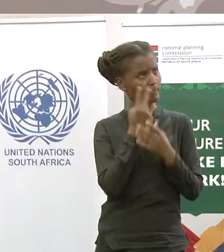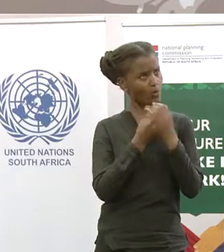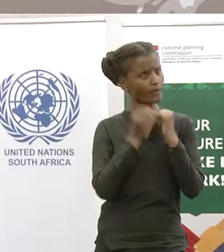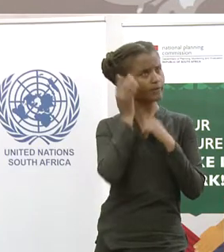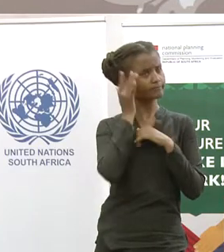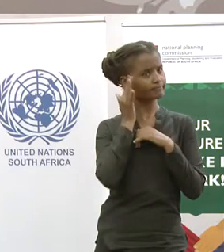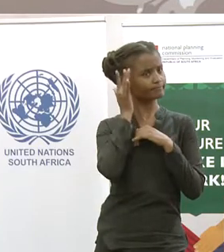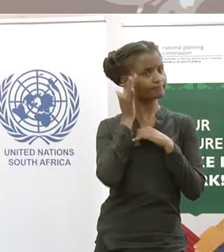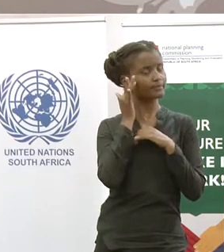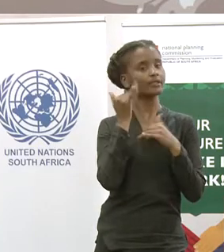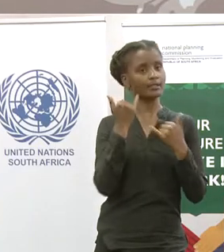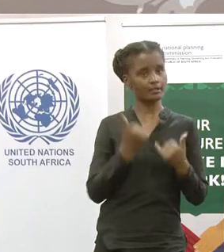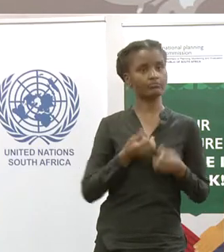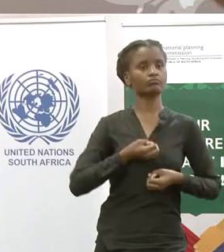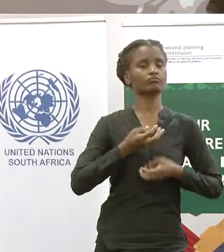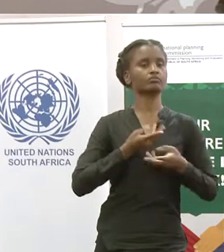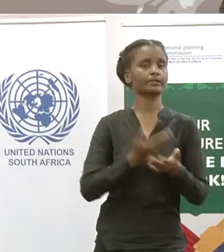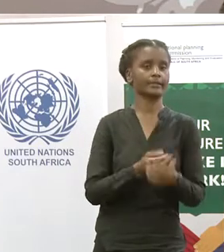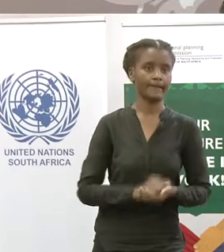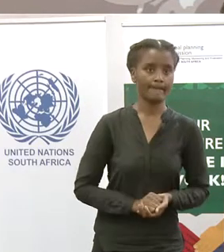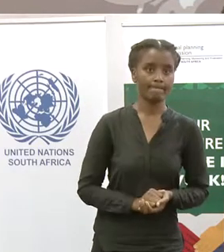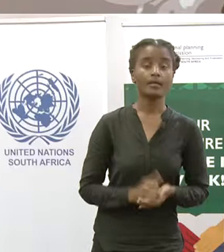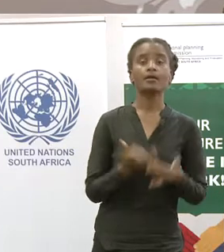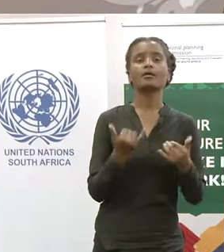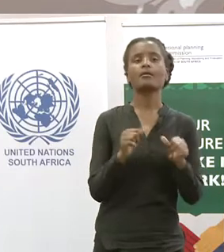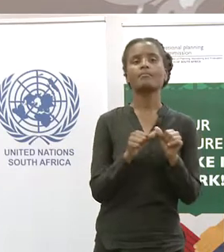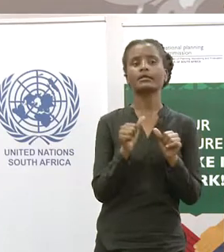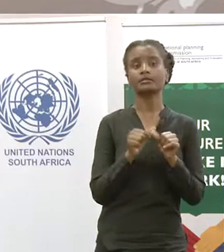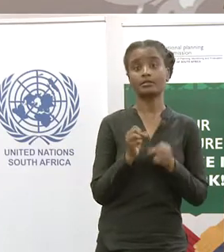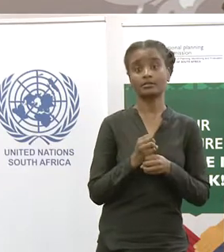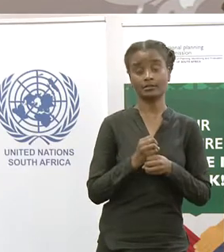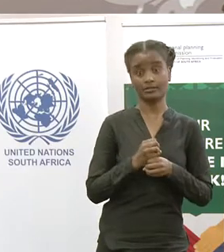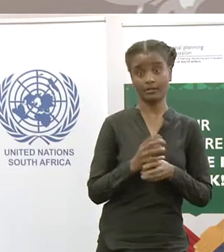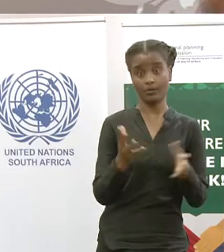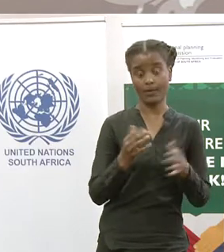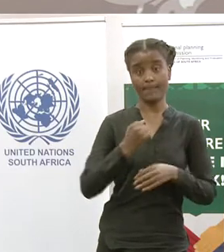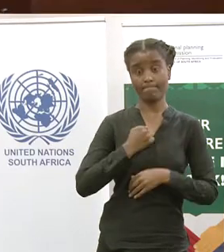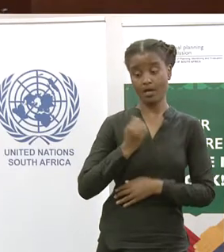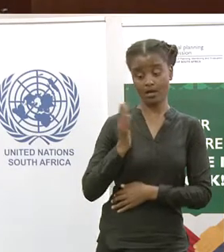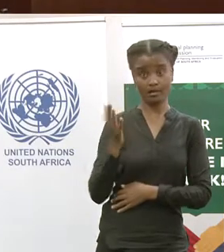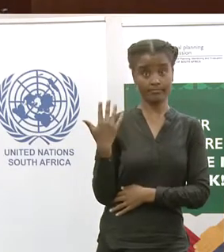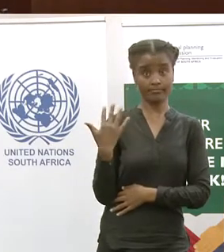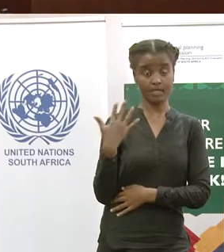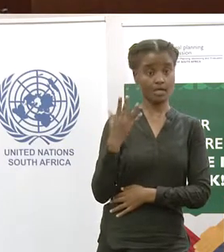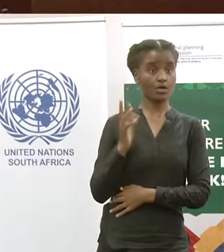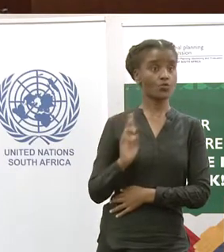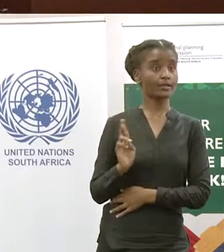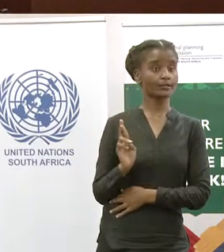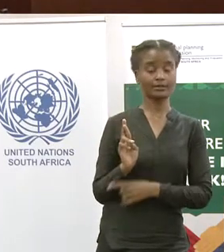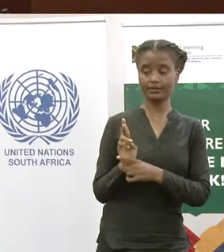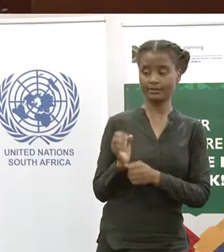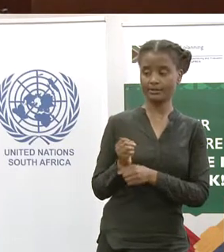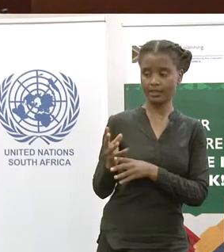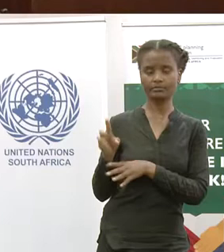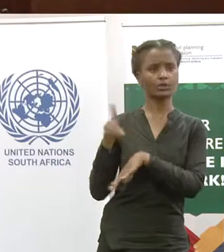raised. So perhaps let's start from the right, my right, with yourself, Dr. Mahlathi, and then we